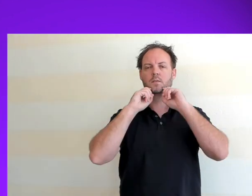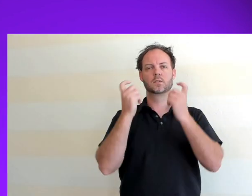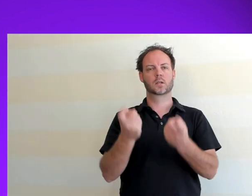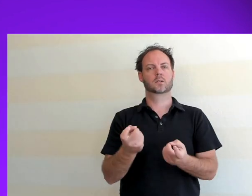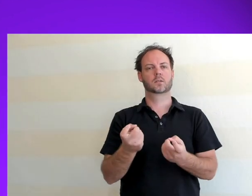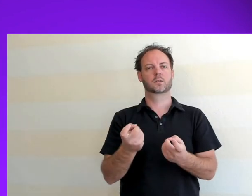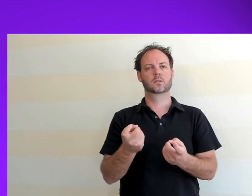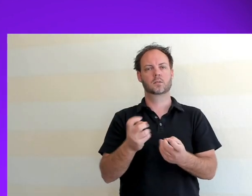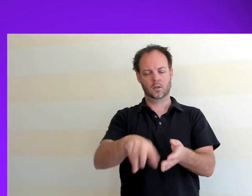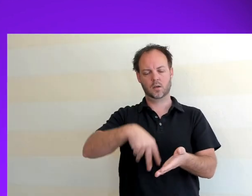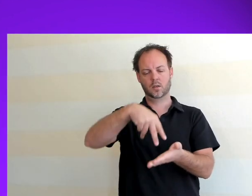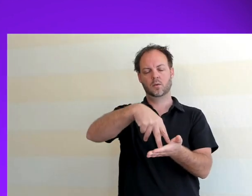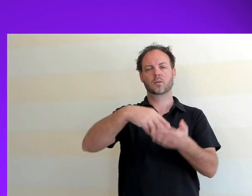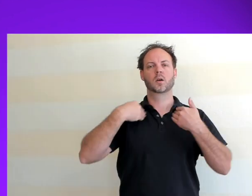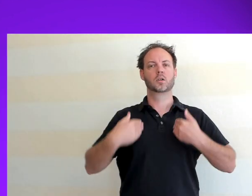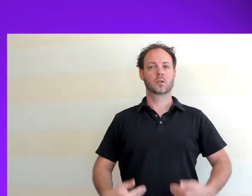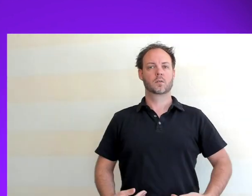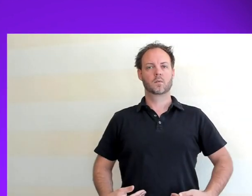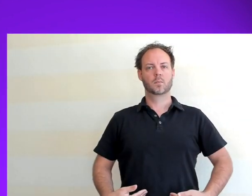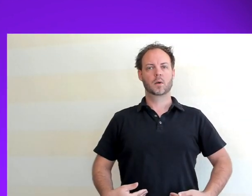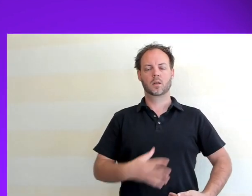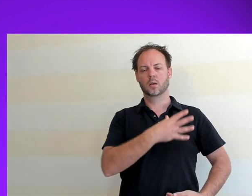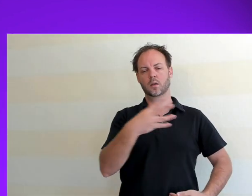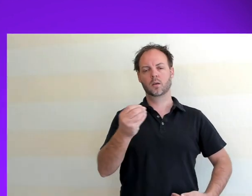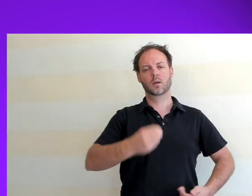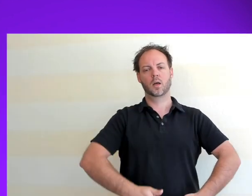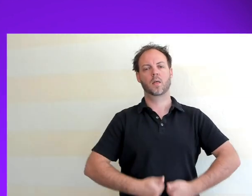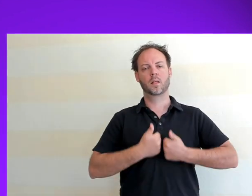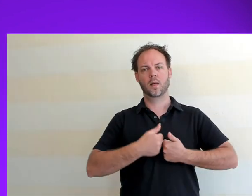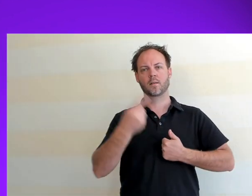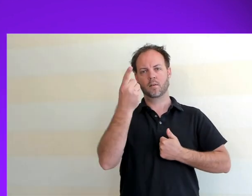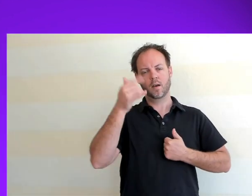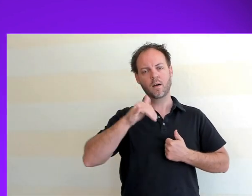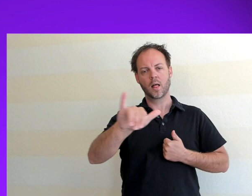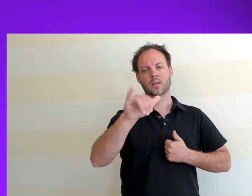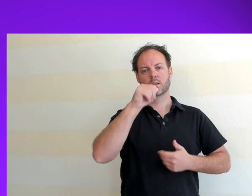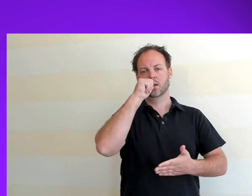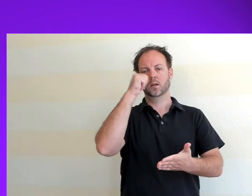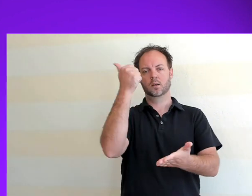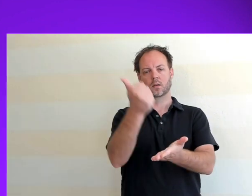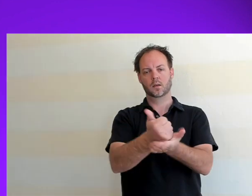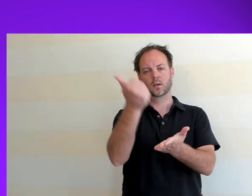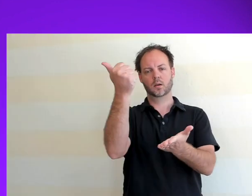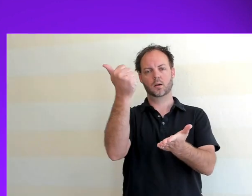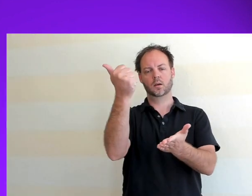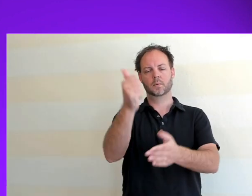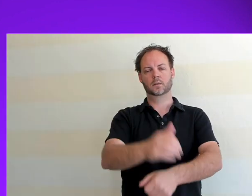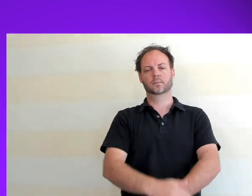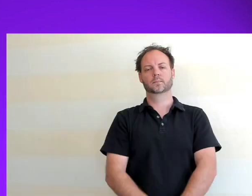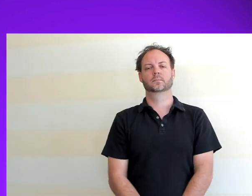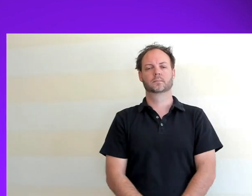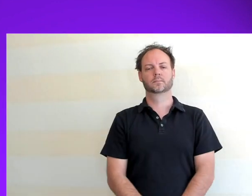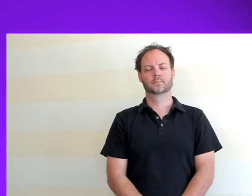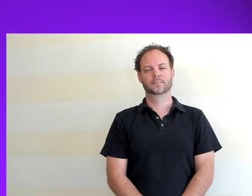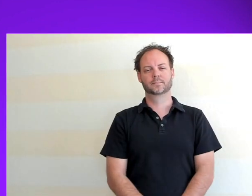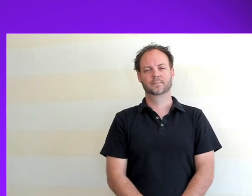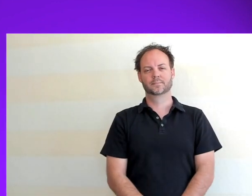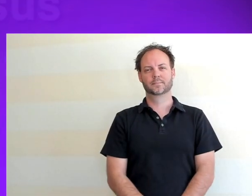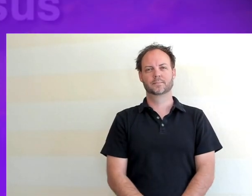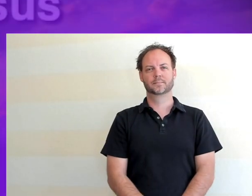the forgiveness of sins, the resurrection of the body, and the life everlasting.